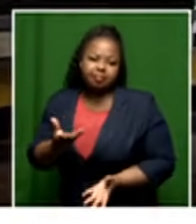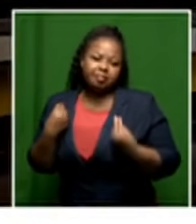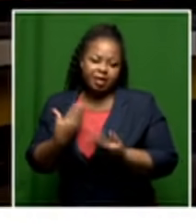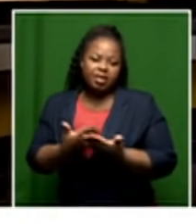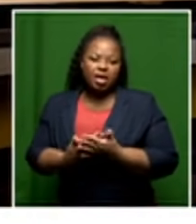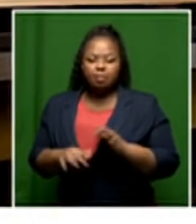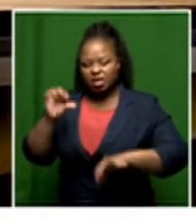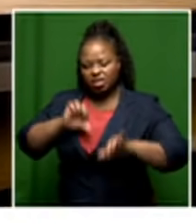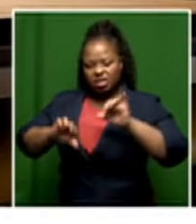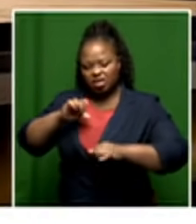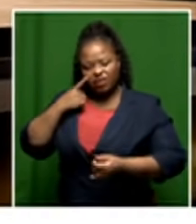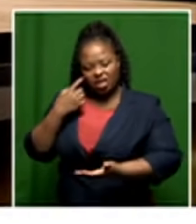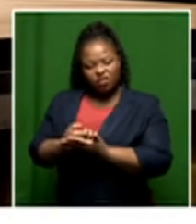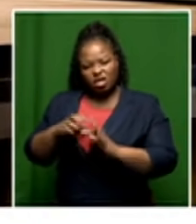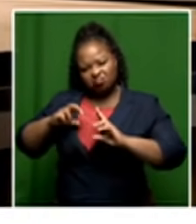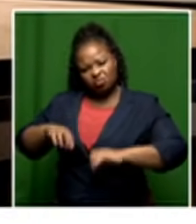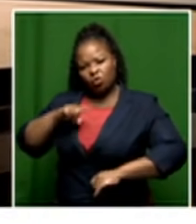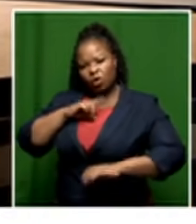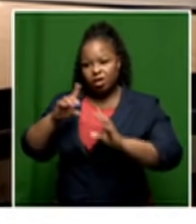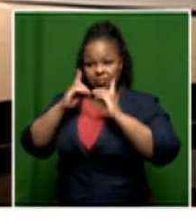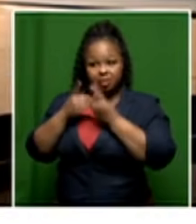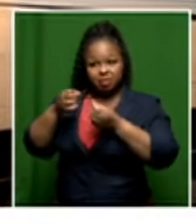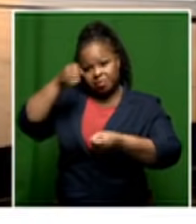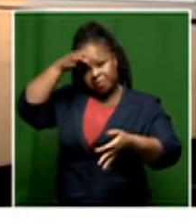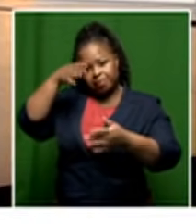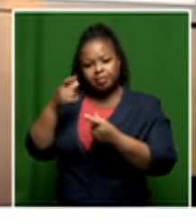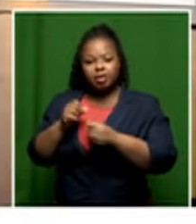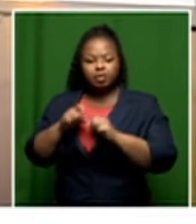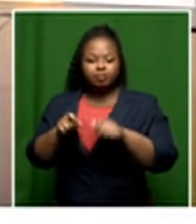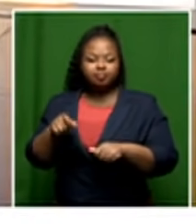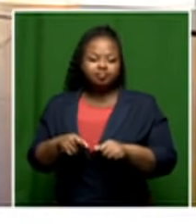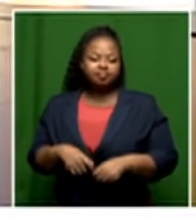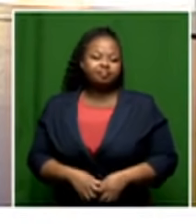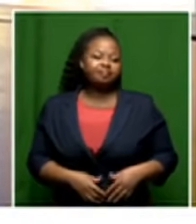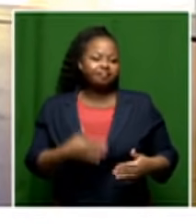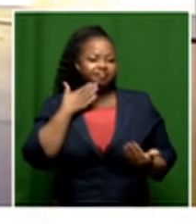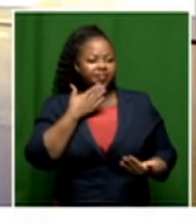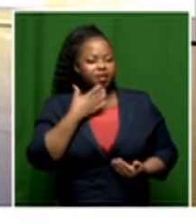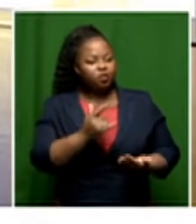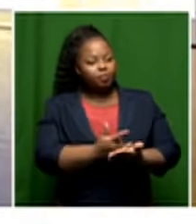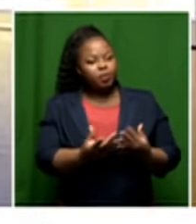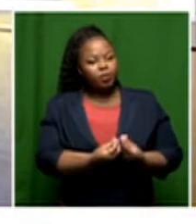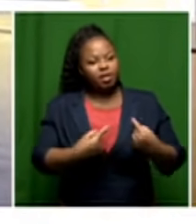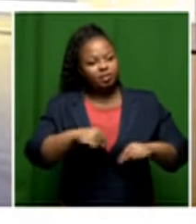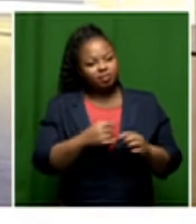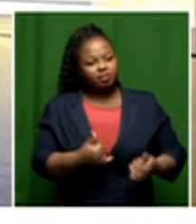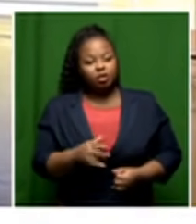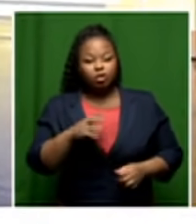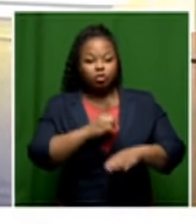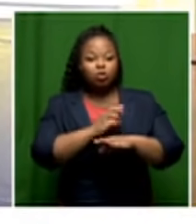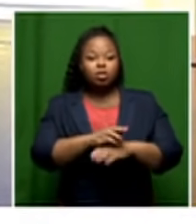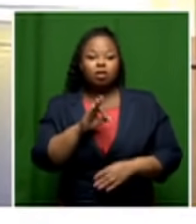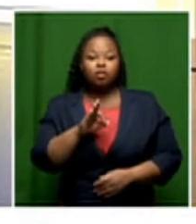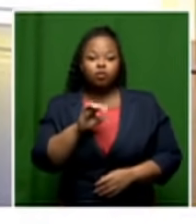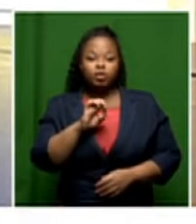by scientific data, because the ministry is advised by experts on that. All right. Dr. Nyati, thanks very much for your views. Thanks for chatting to us here on the program. Dr.